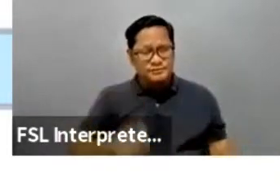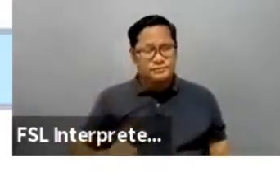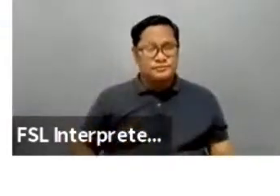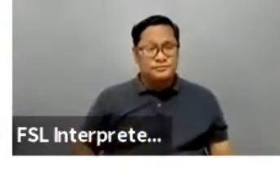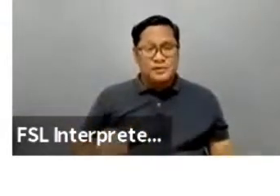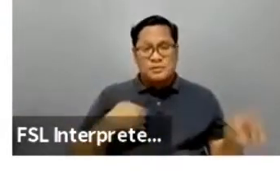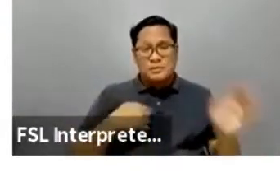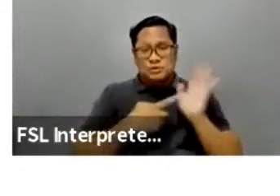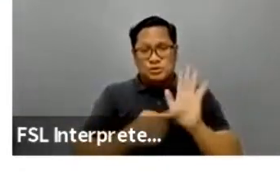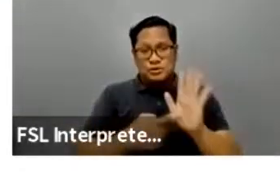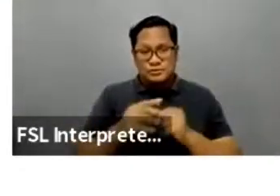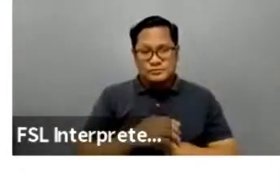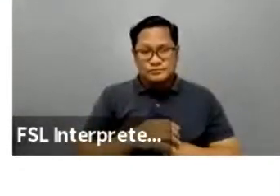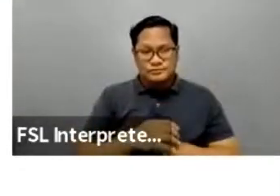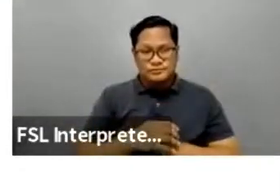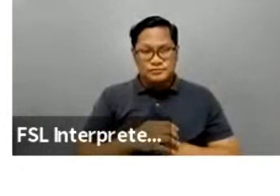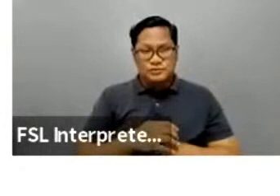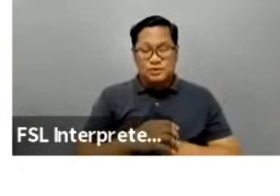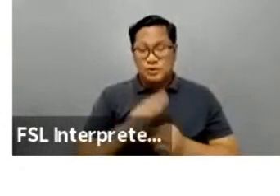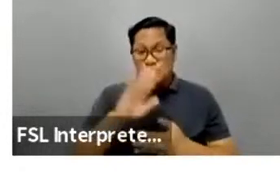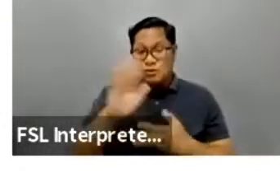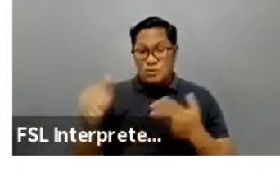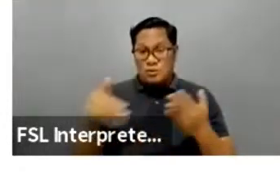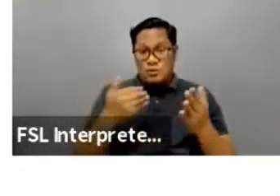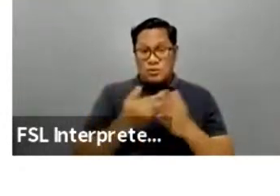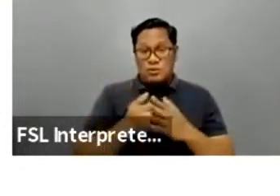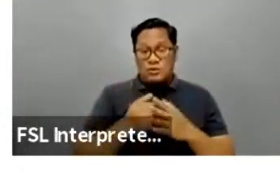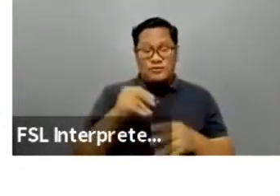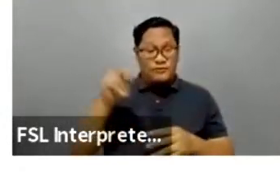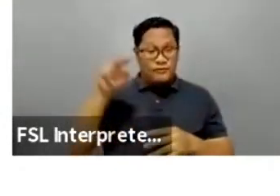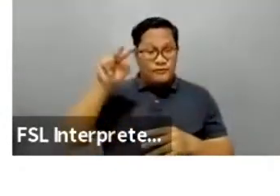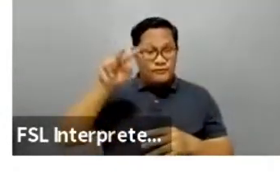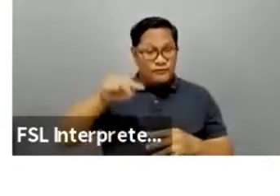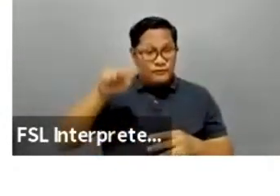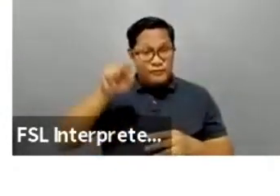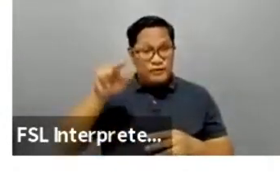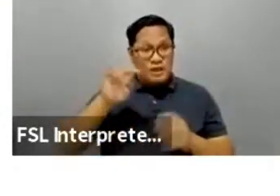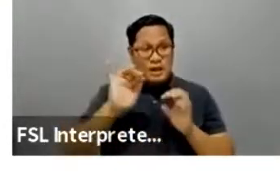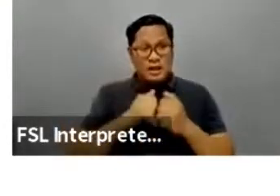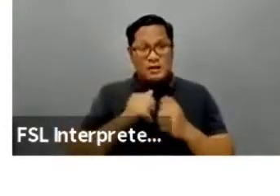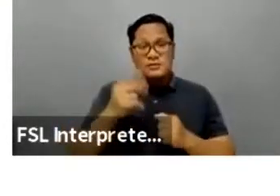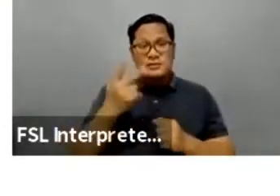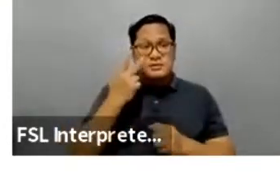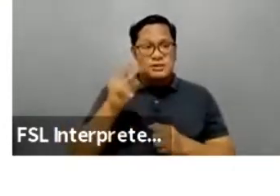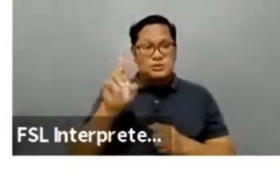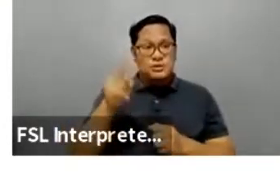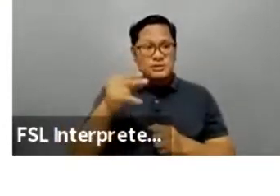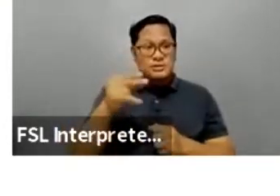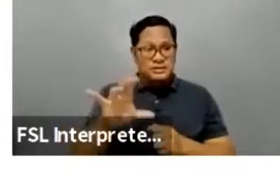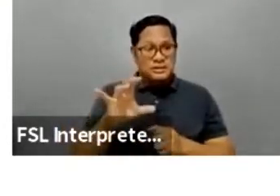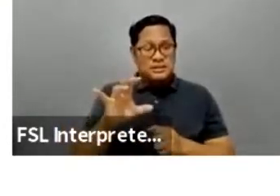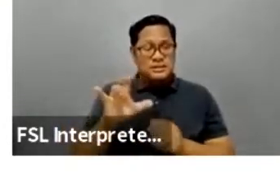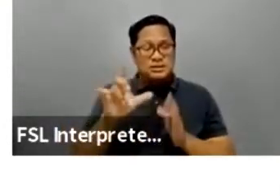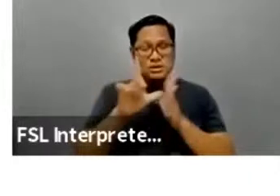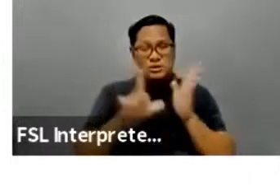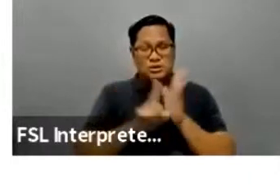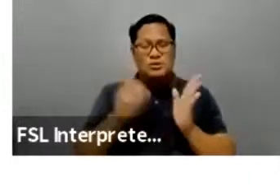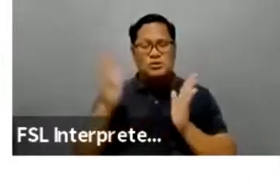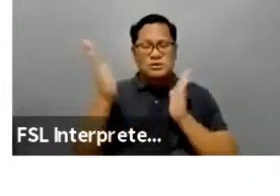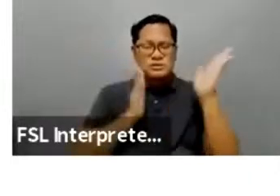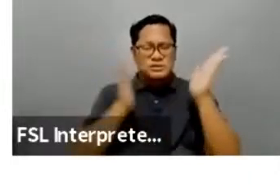slides. These are all DOH slides on how they see the UHC law being implemented. Or service